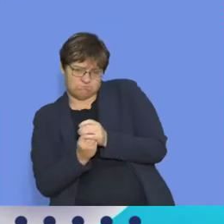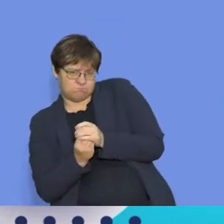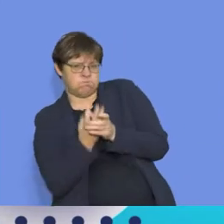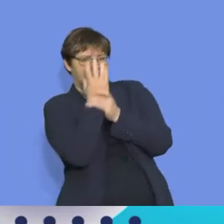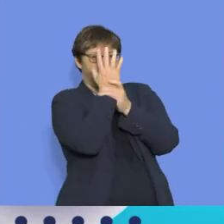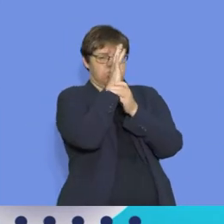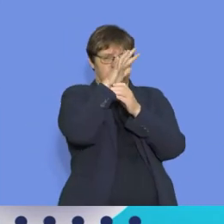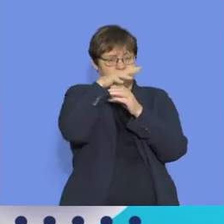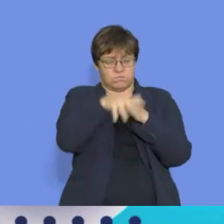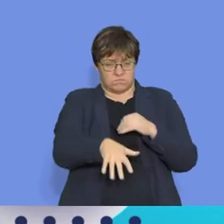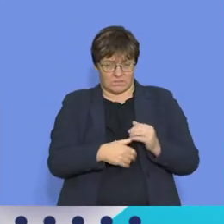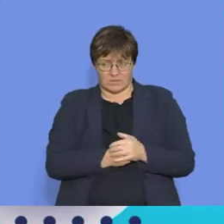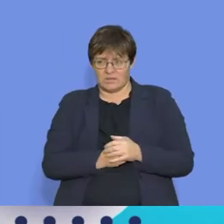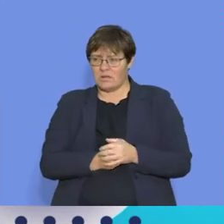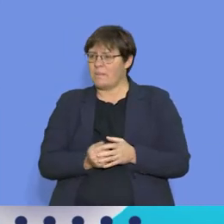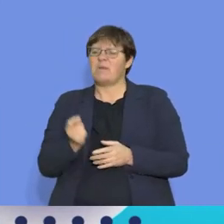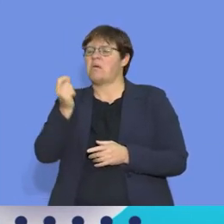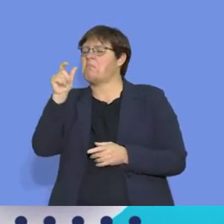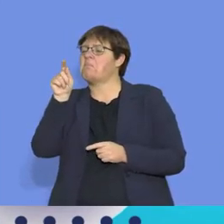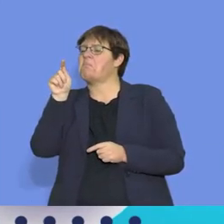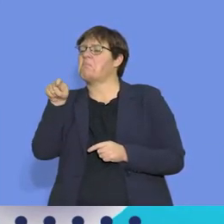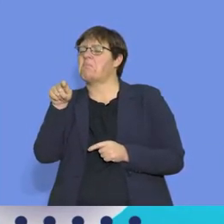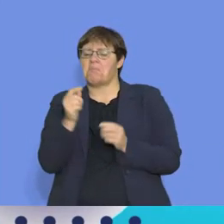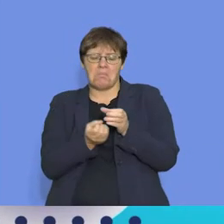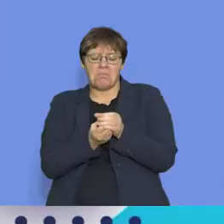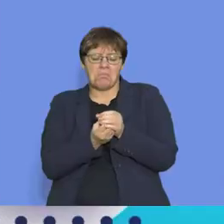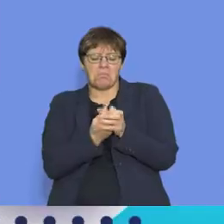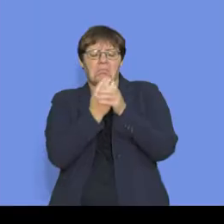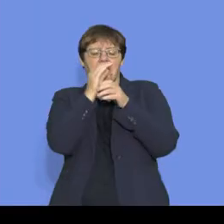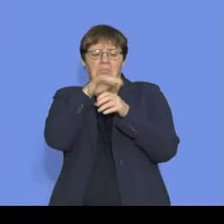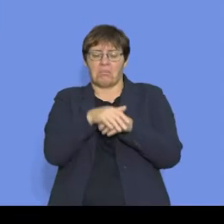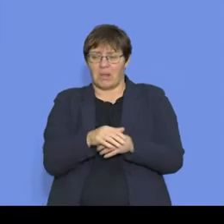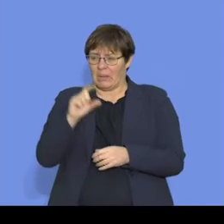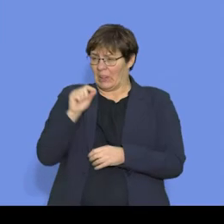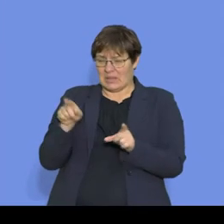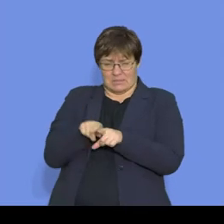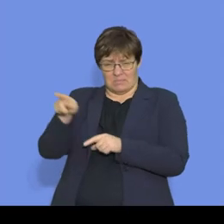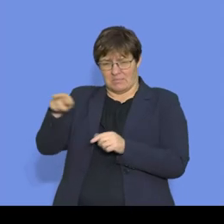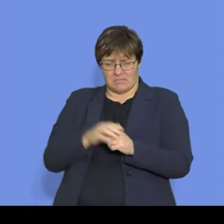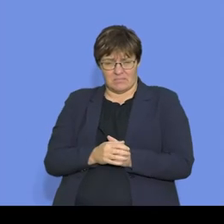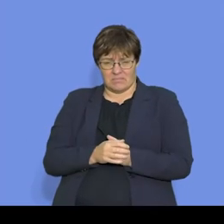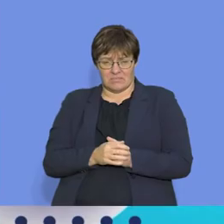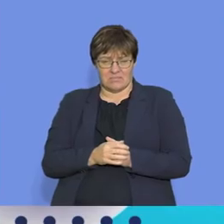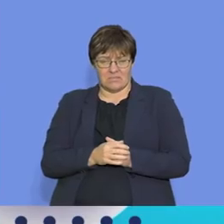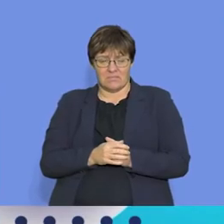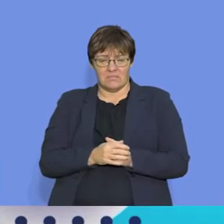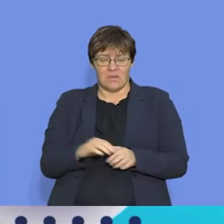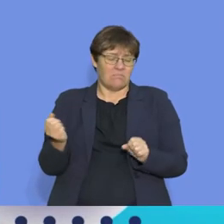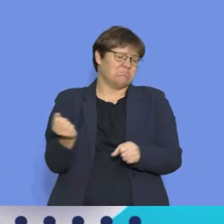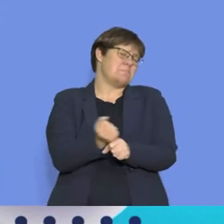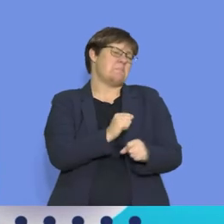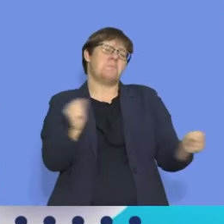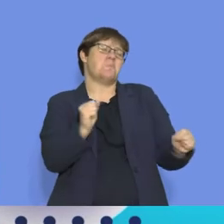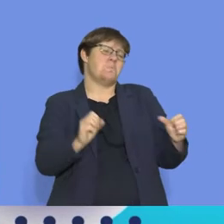volcanic eruptions, and not just a little volcano like this. It's